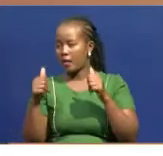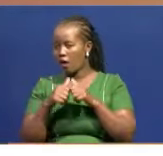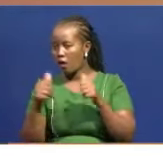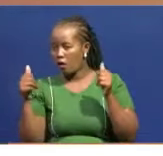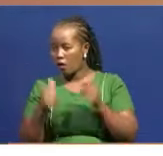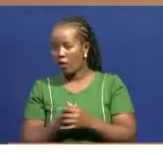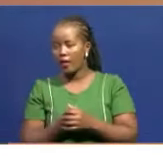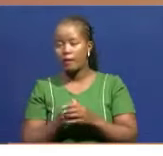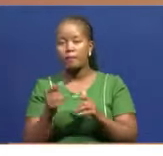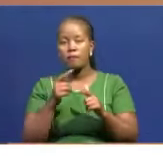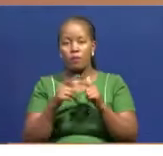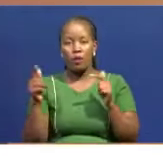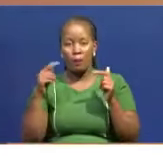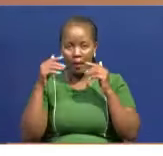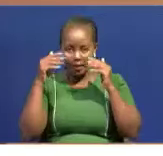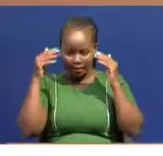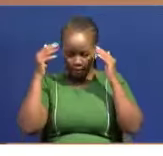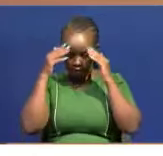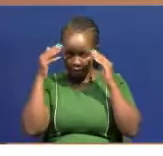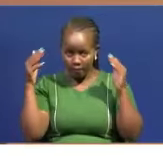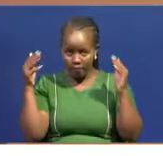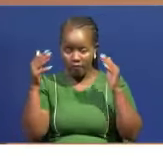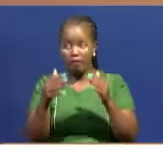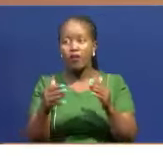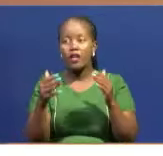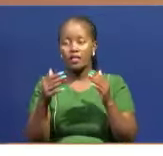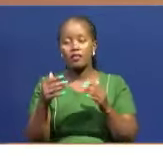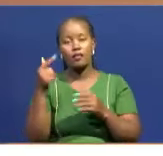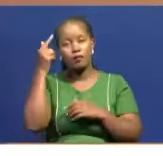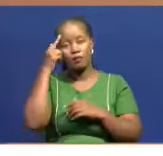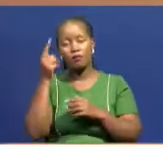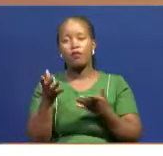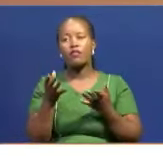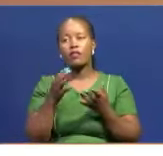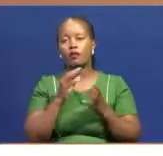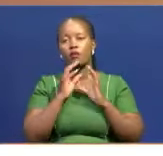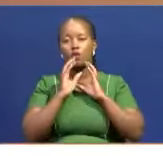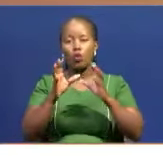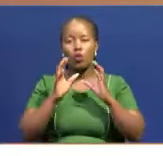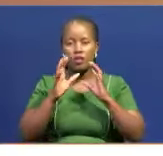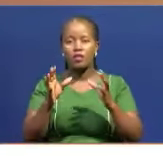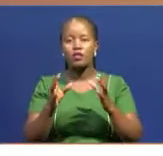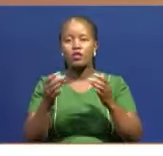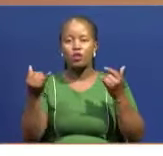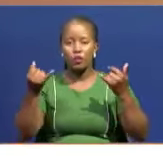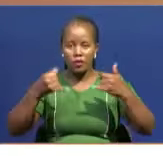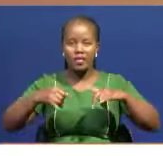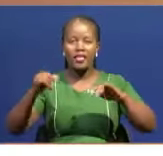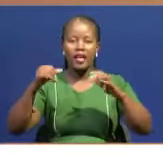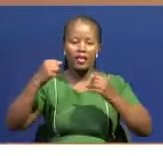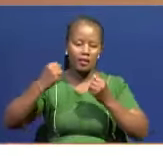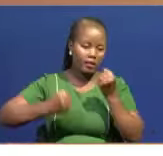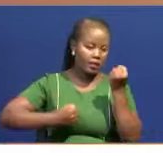But the focus really as Super Series for the coaches was to try and support them with their communication.